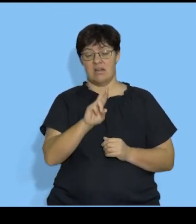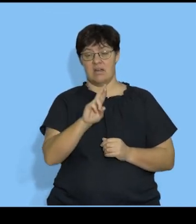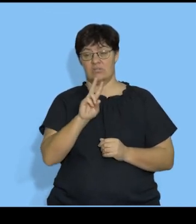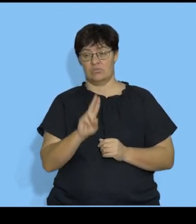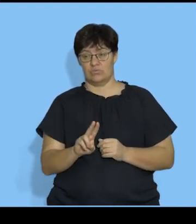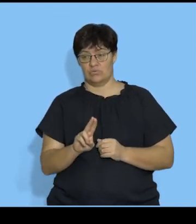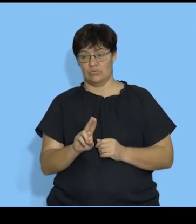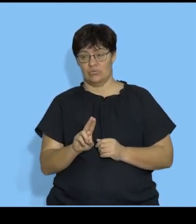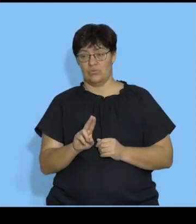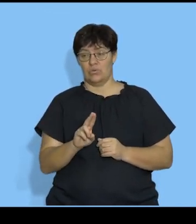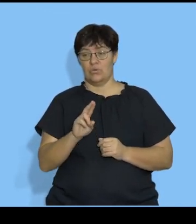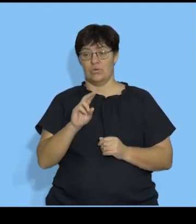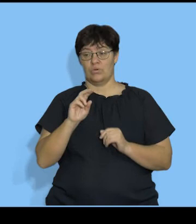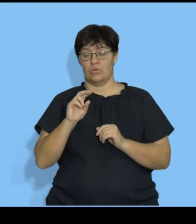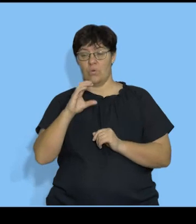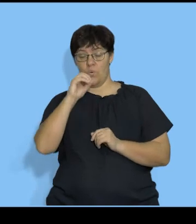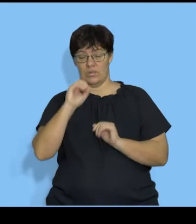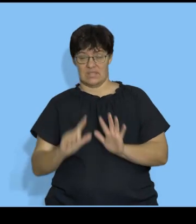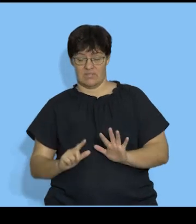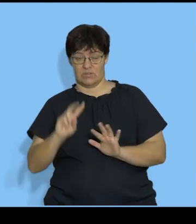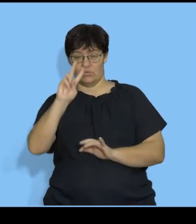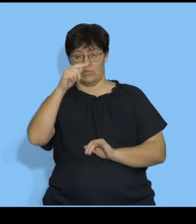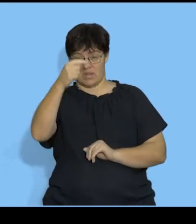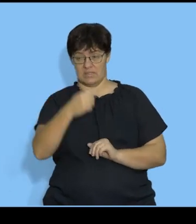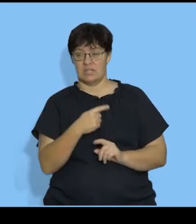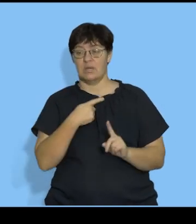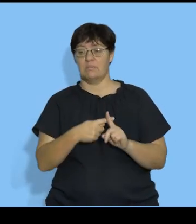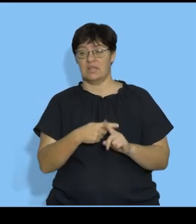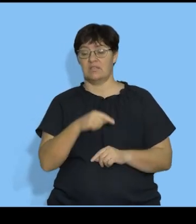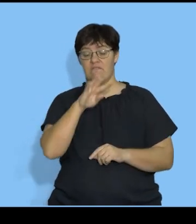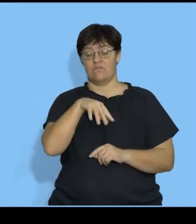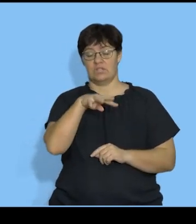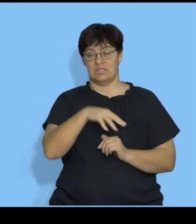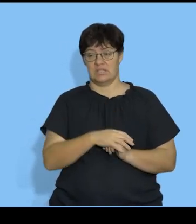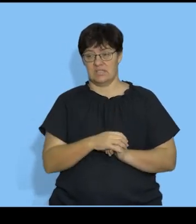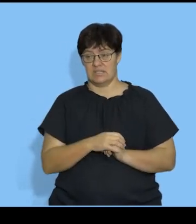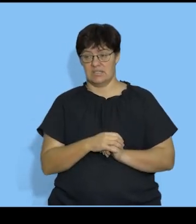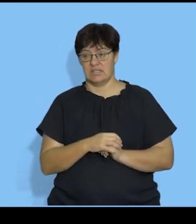Cr2O7, 2 minus, okay, plus 14